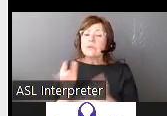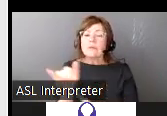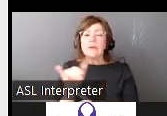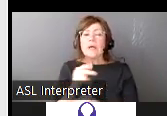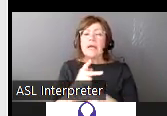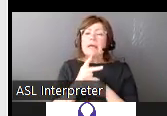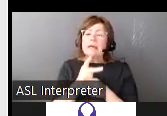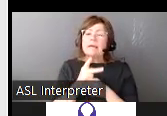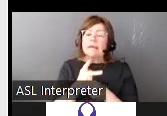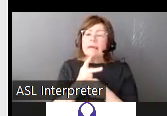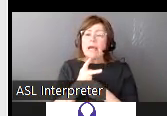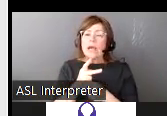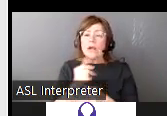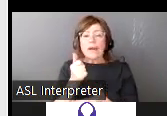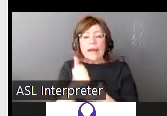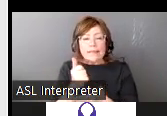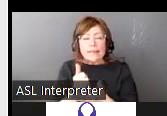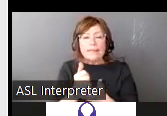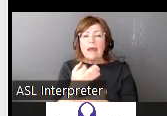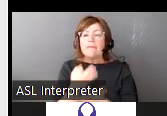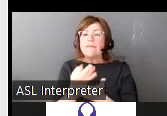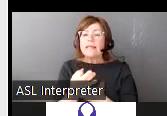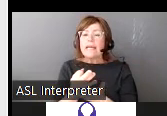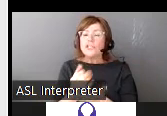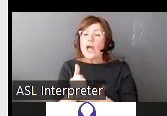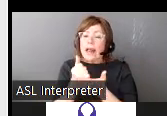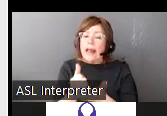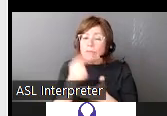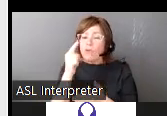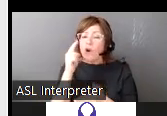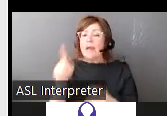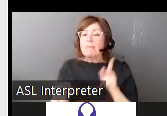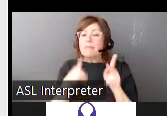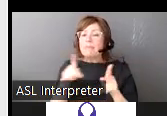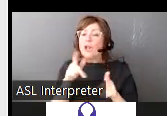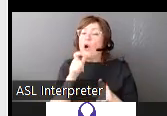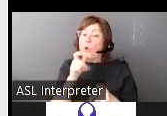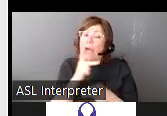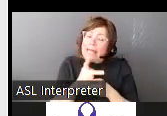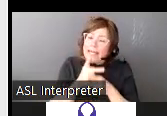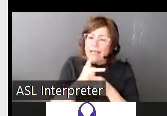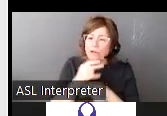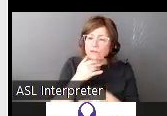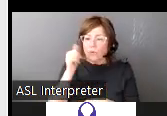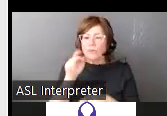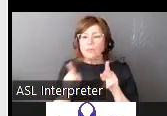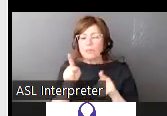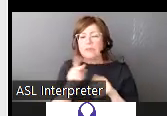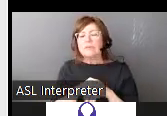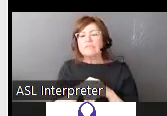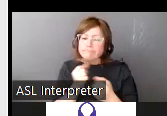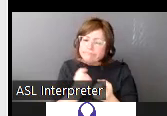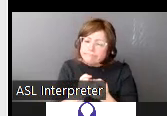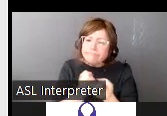caregiving assistance and financial assistance to family members who are caregivers, and so that we